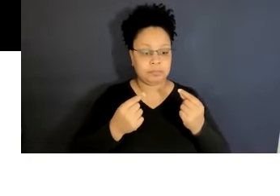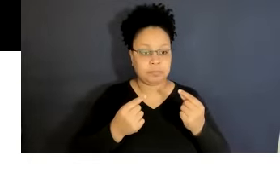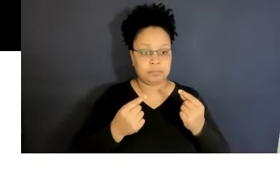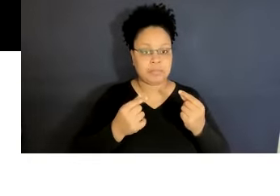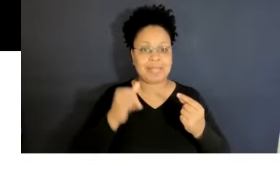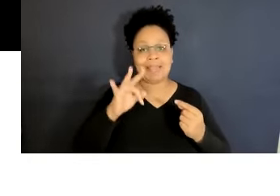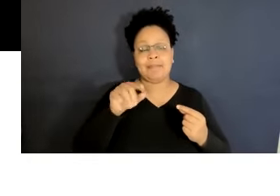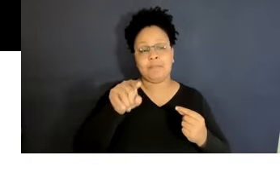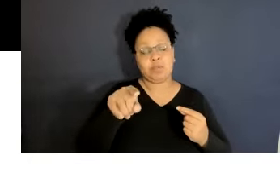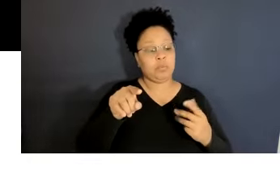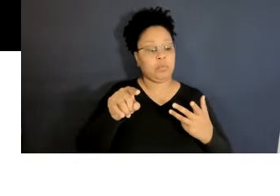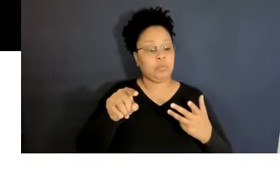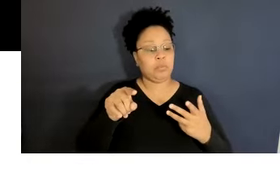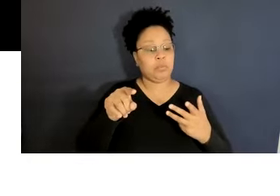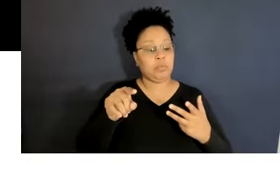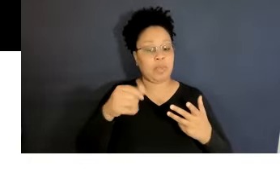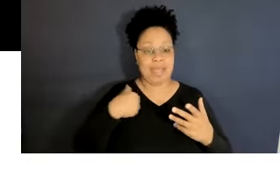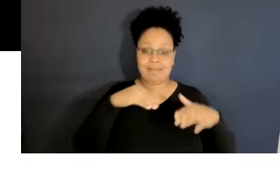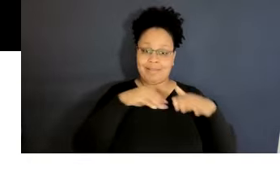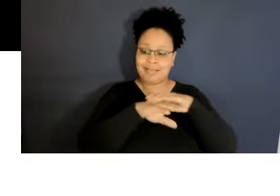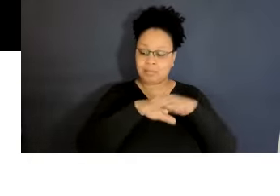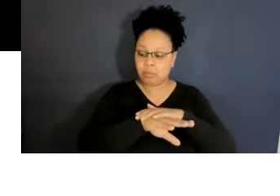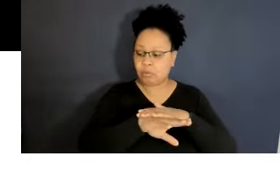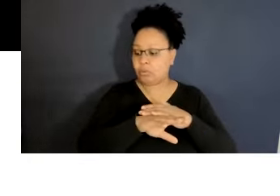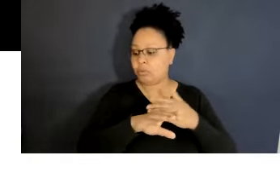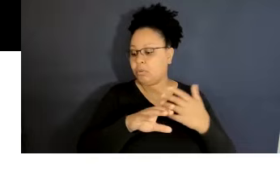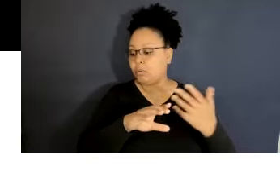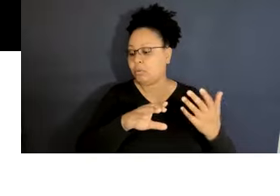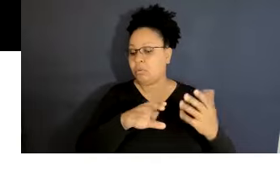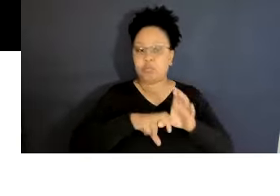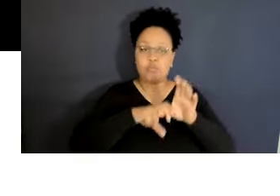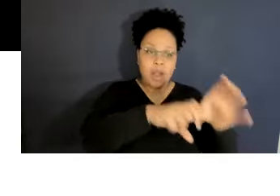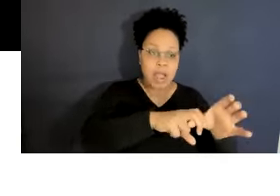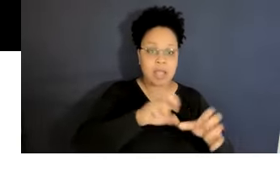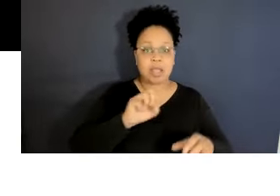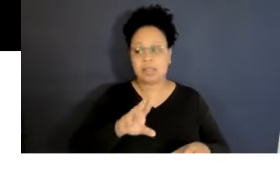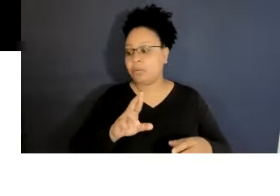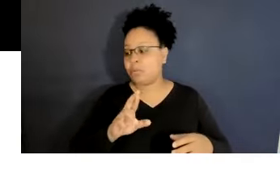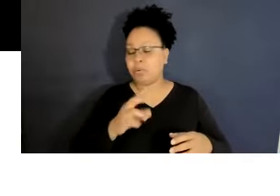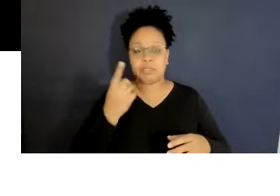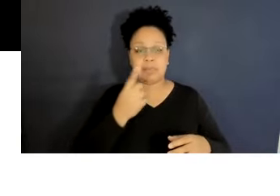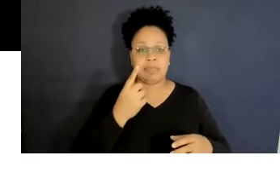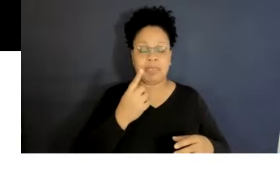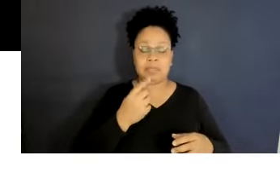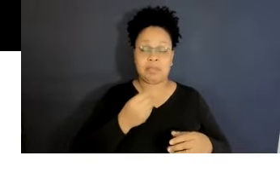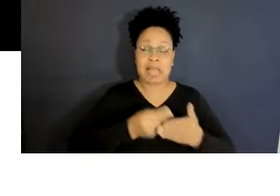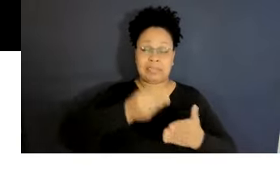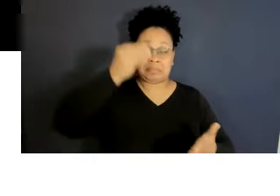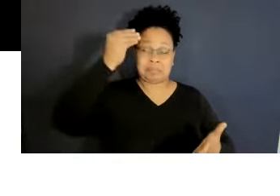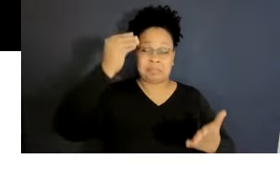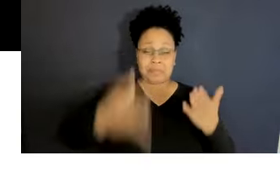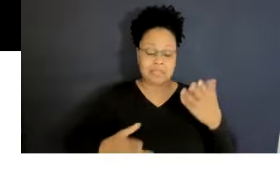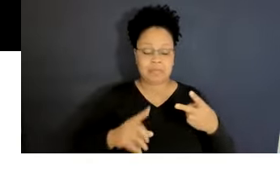If you find an accessible vehicle or you find an accessible ride, it costs you out of the wazoo.